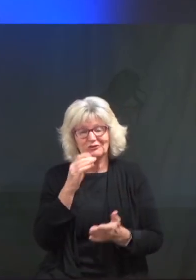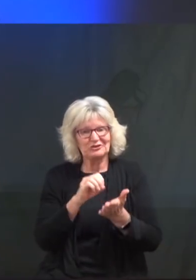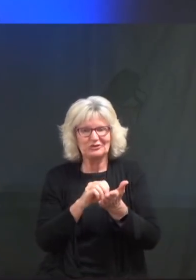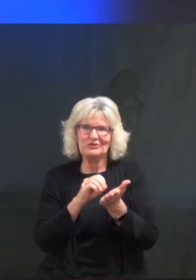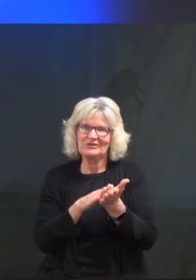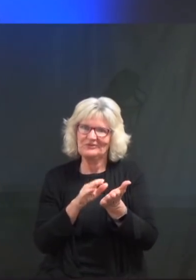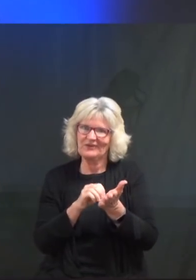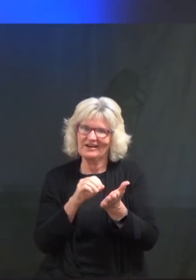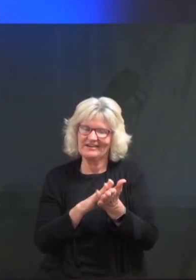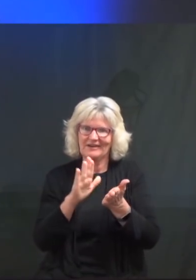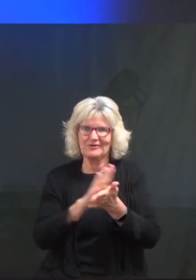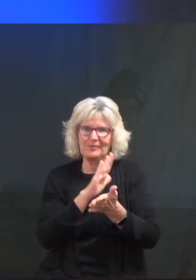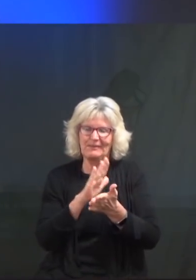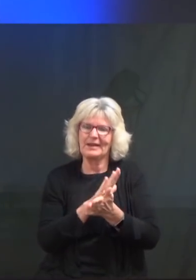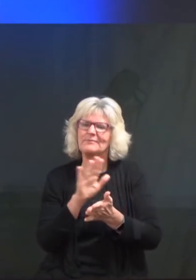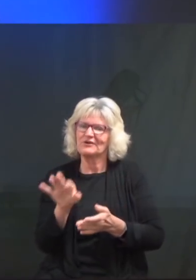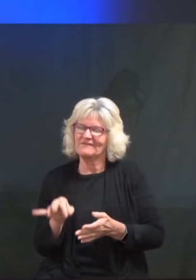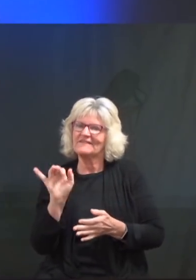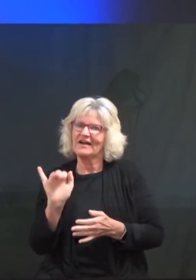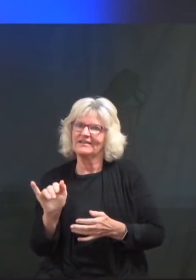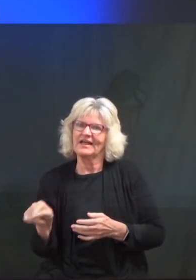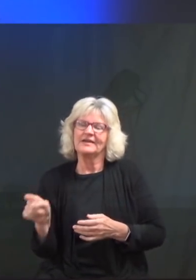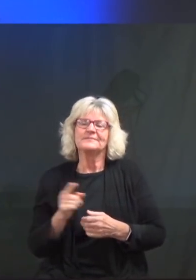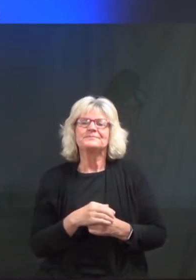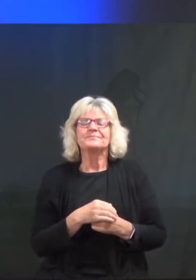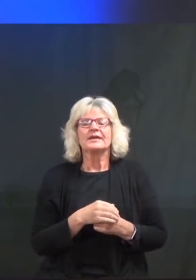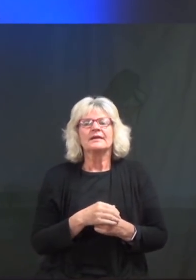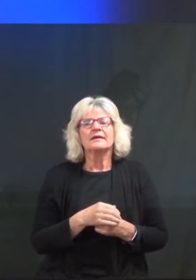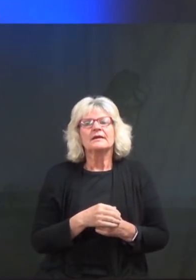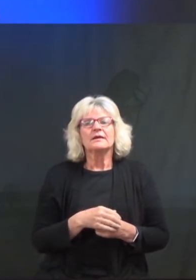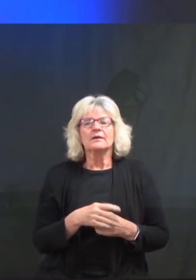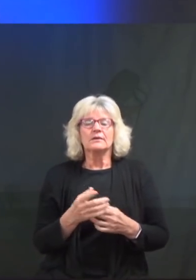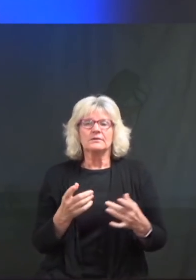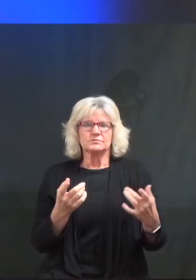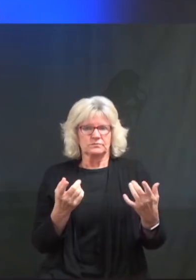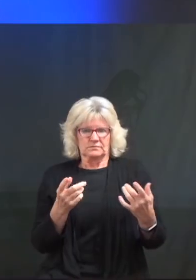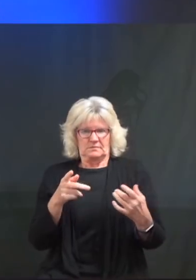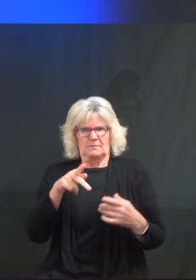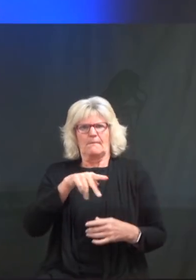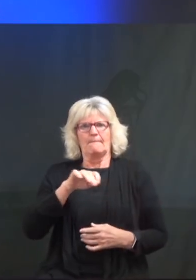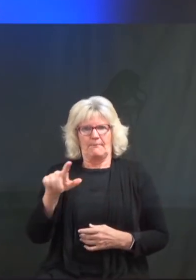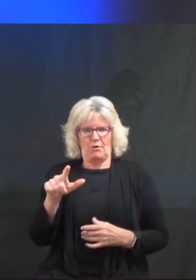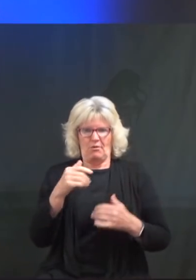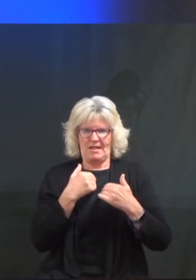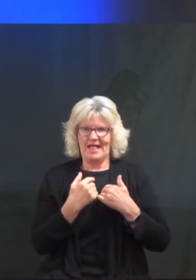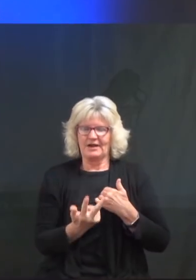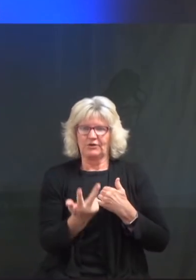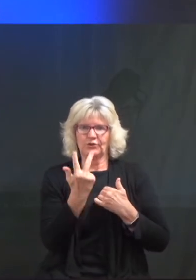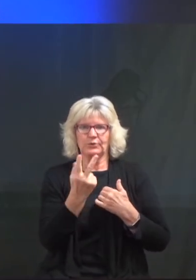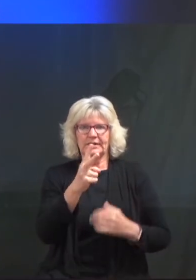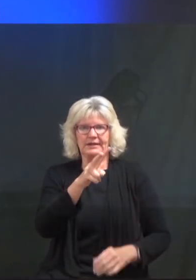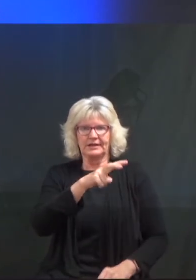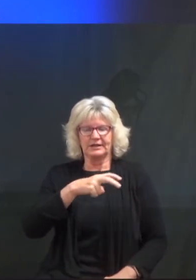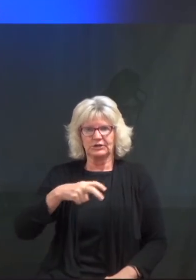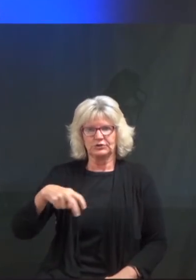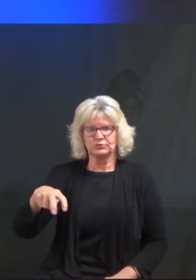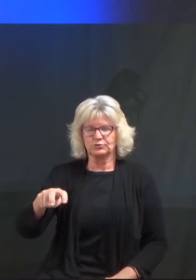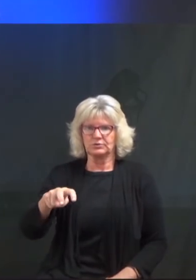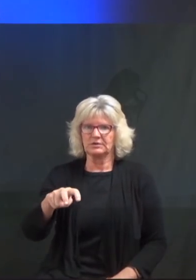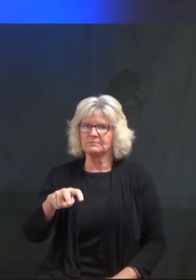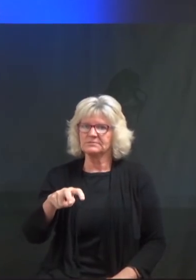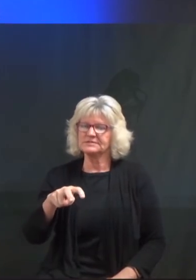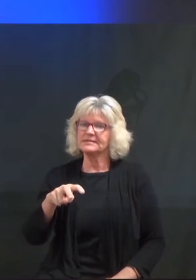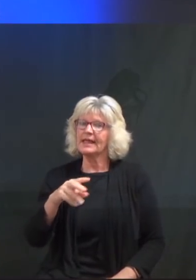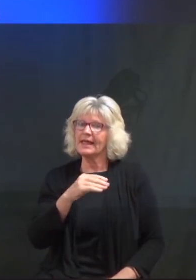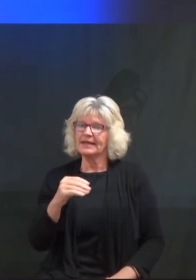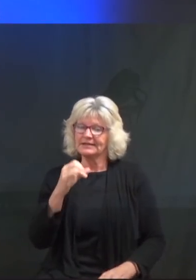to it any other way you'd like to. Paul ended up with three different trips, as well as his final